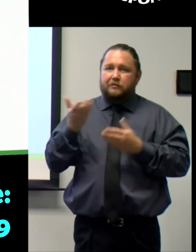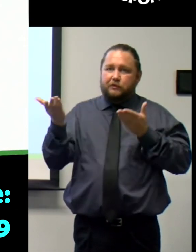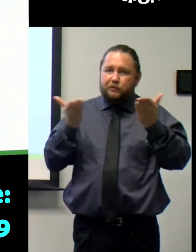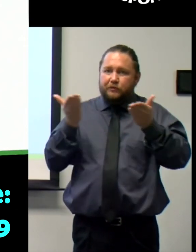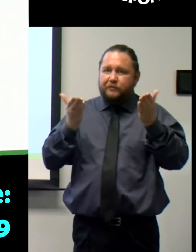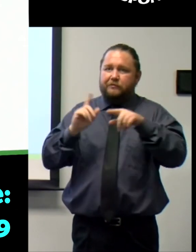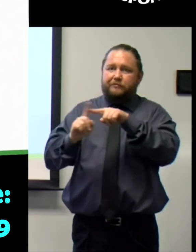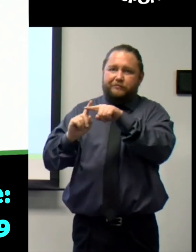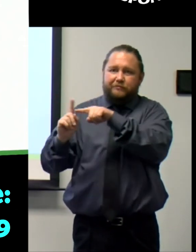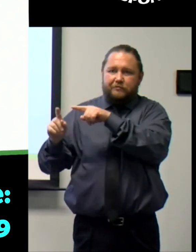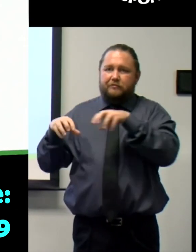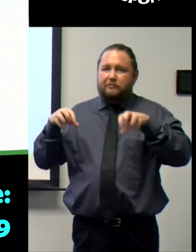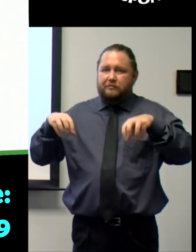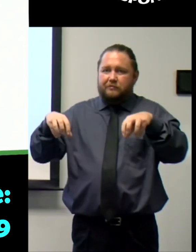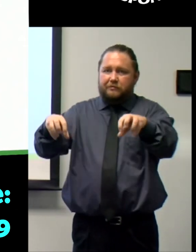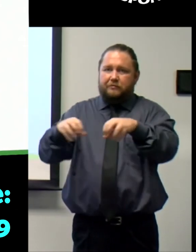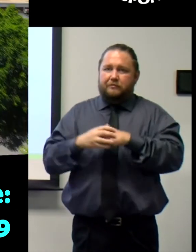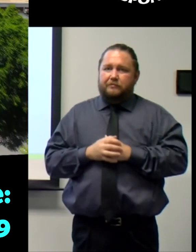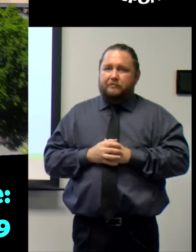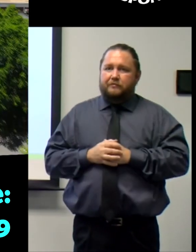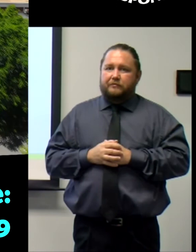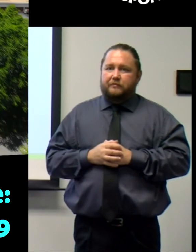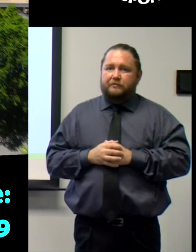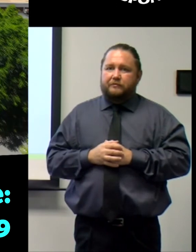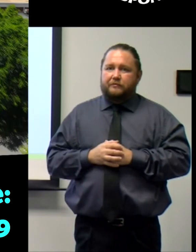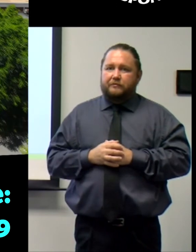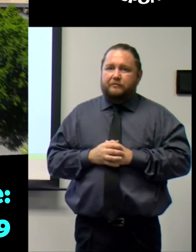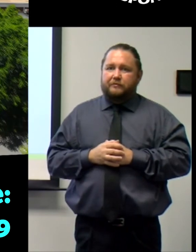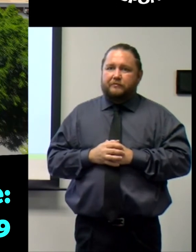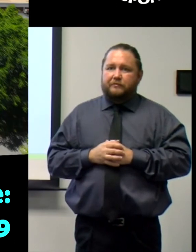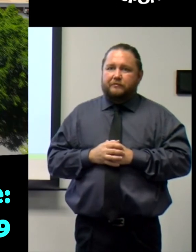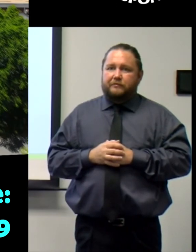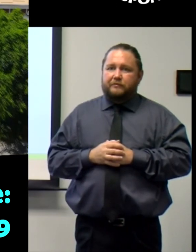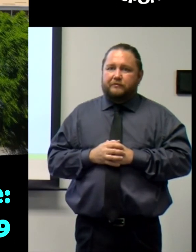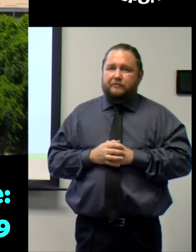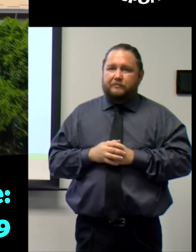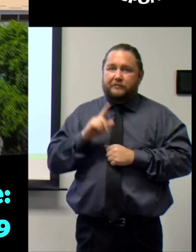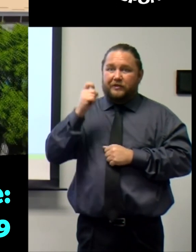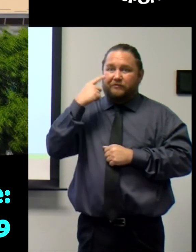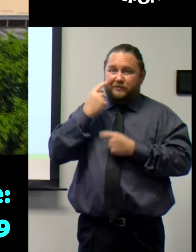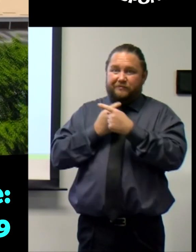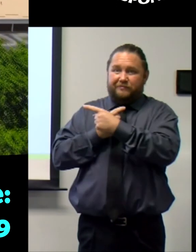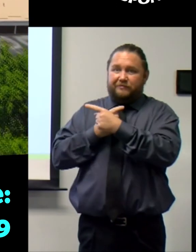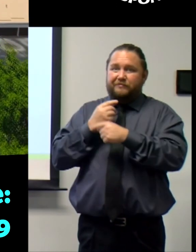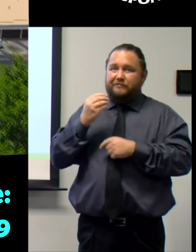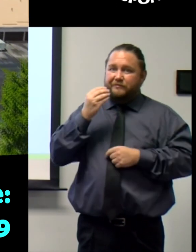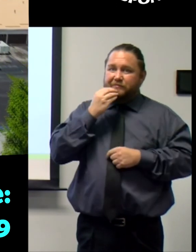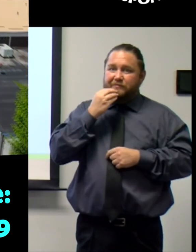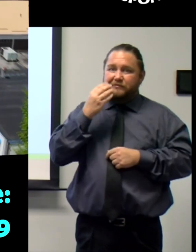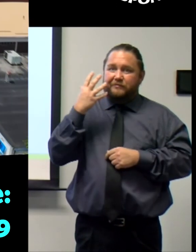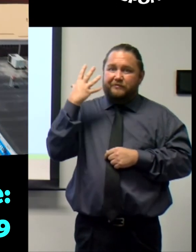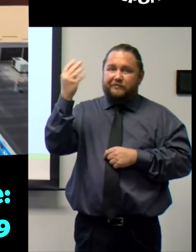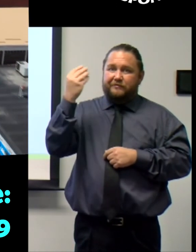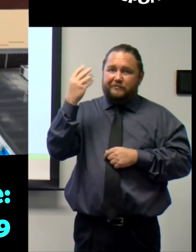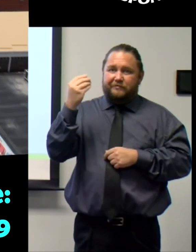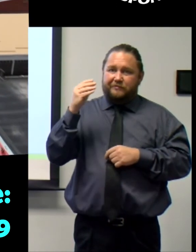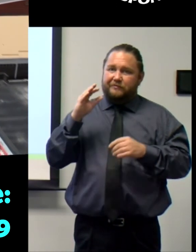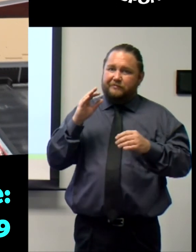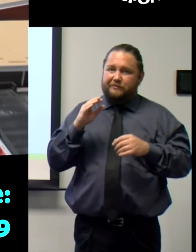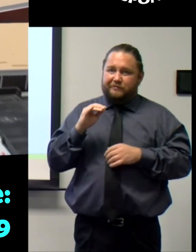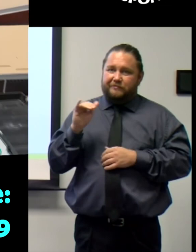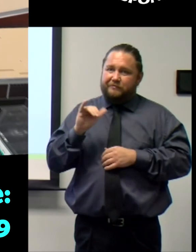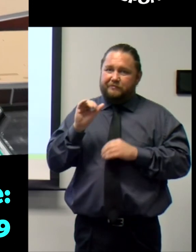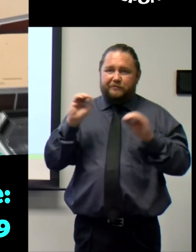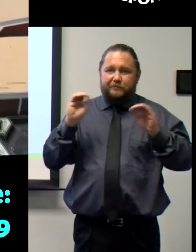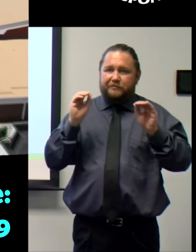The governor has authorized outdoor dining, nothing indoors yet, only takeout. So in